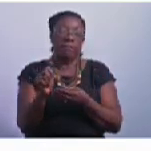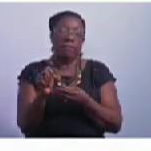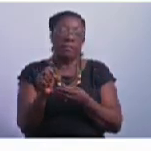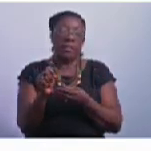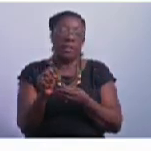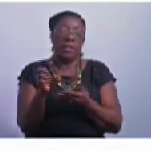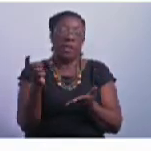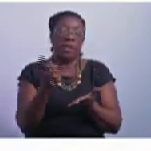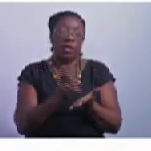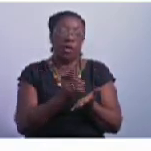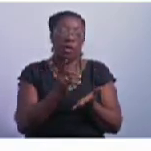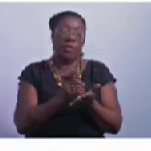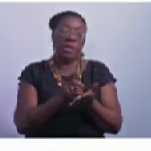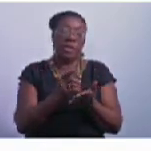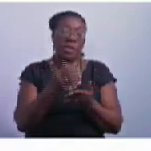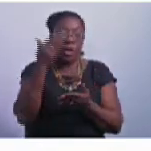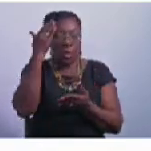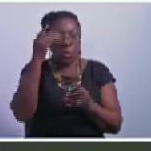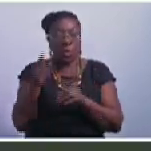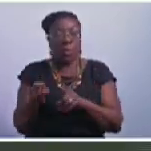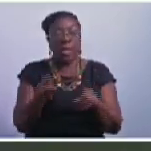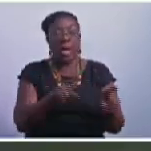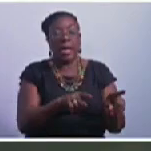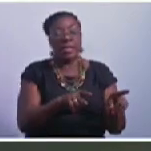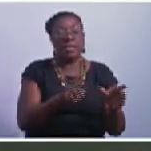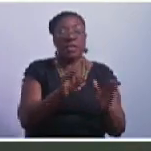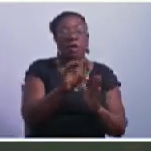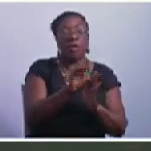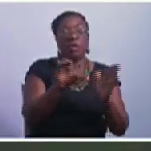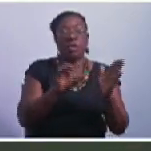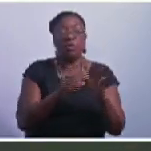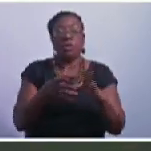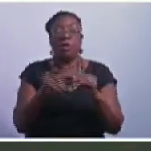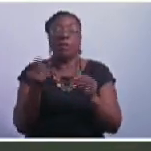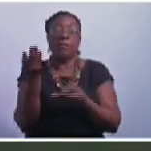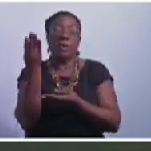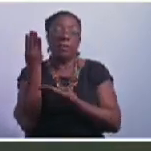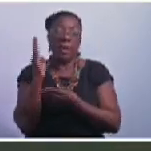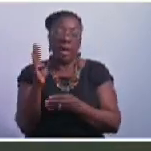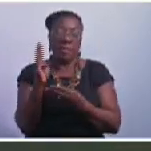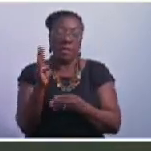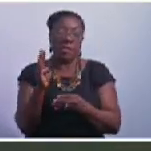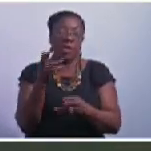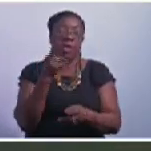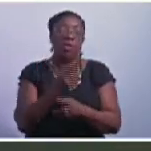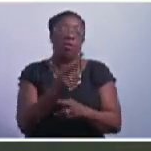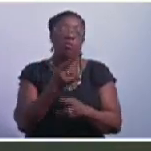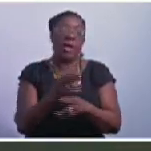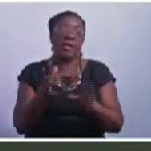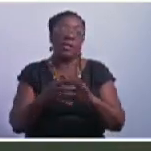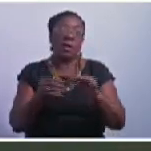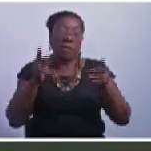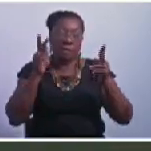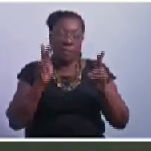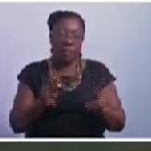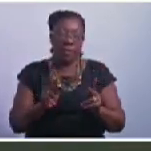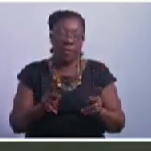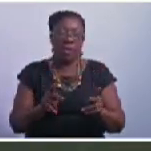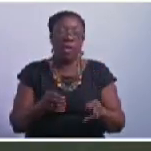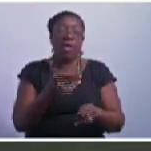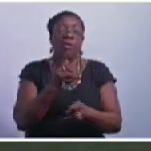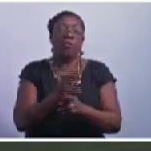the document known as the Constitution of the Bahamas, the rights of citizens,